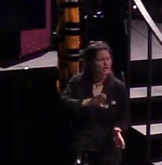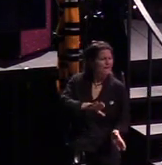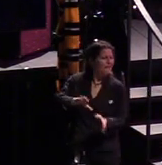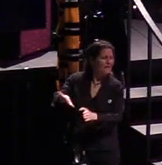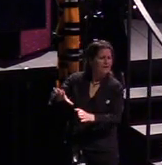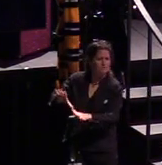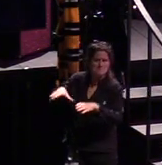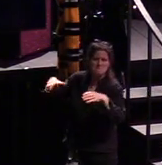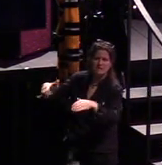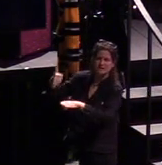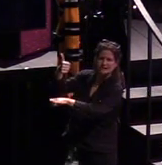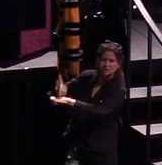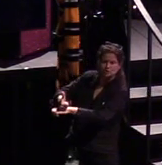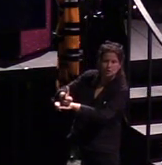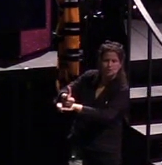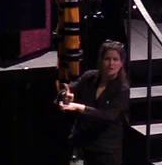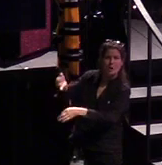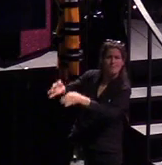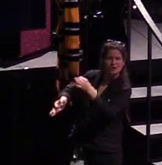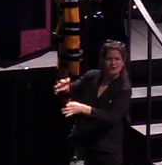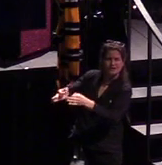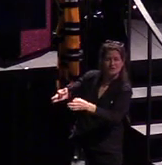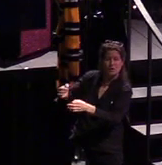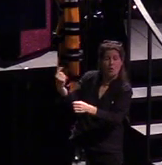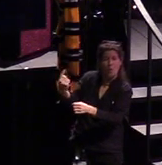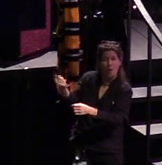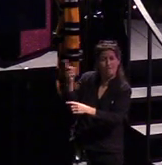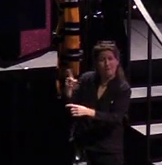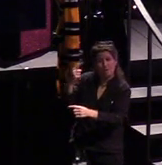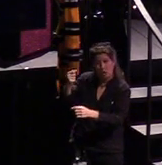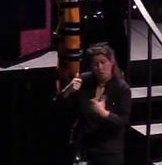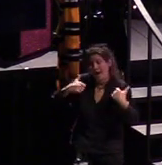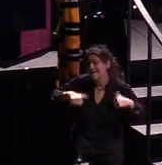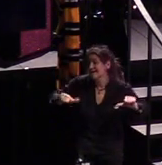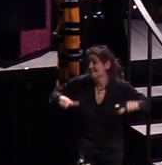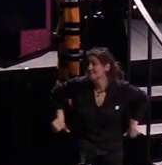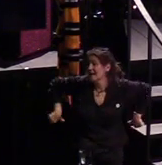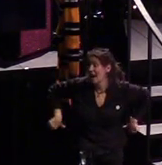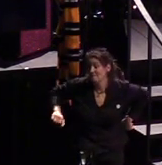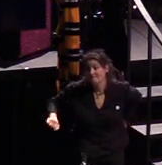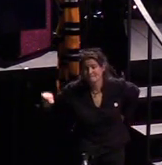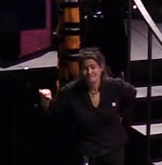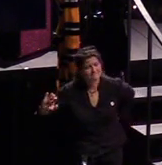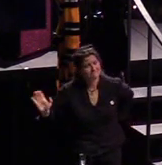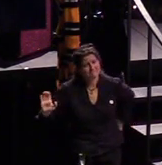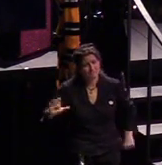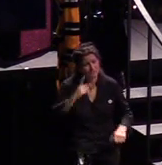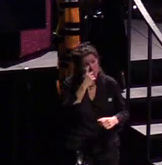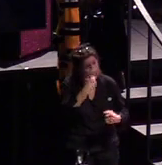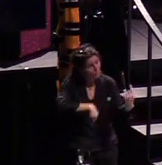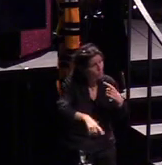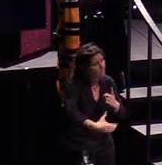institutions politicians or people wearing capes it's something we can all do